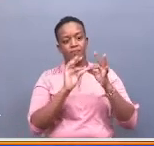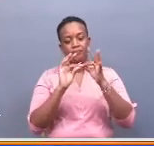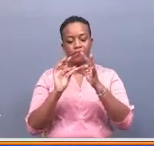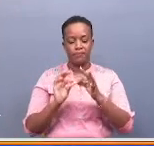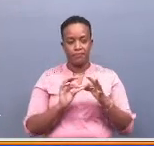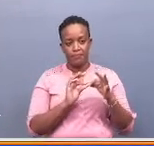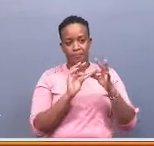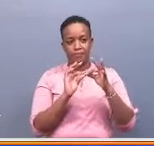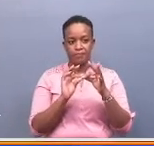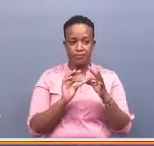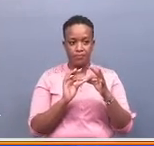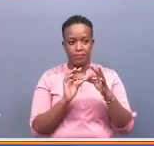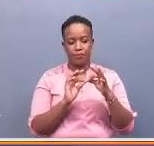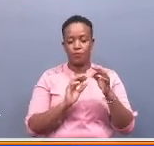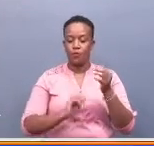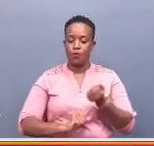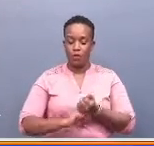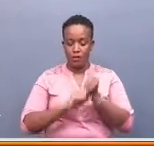supporters, whatever they are,